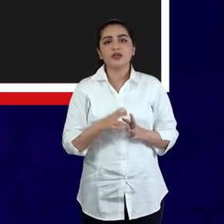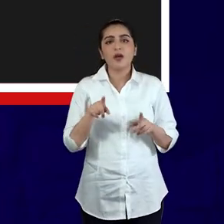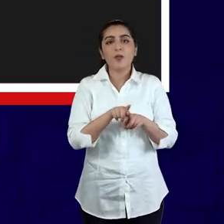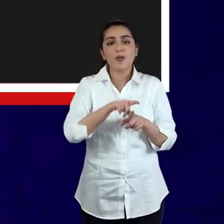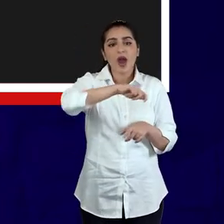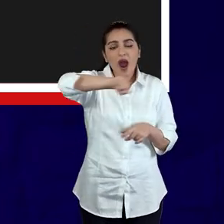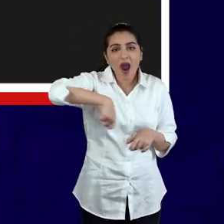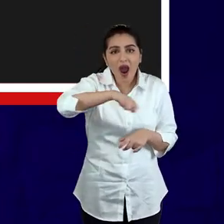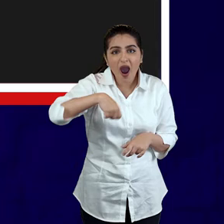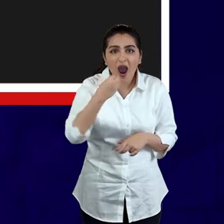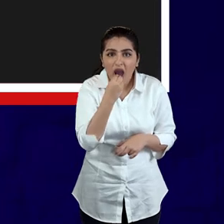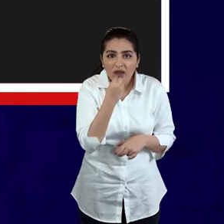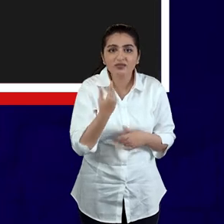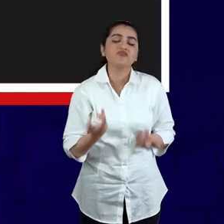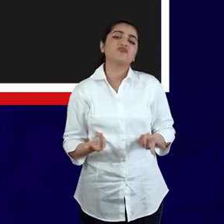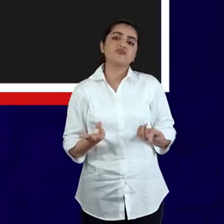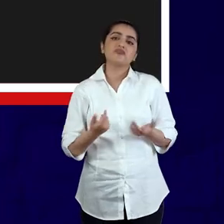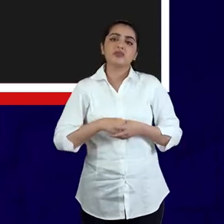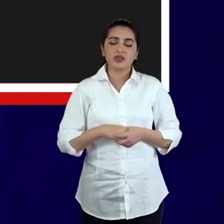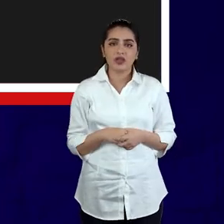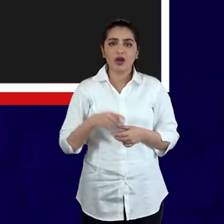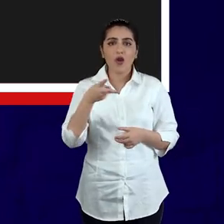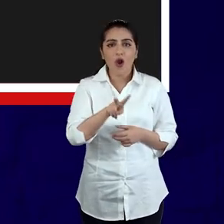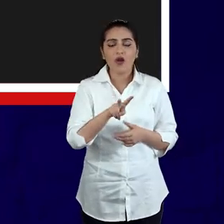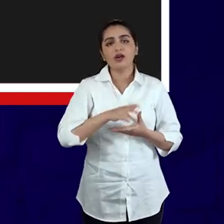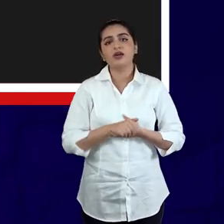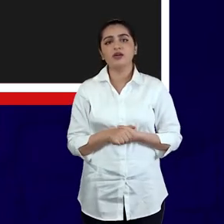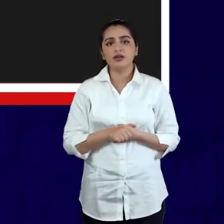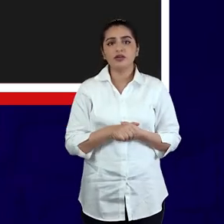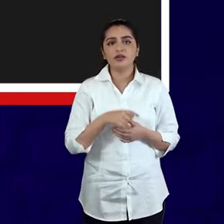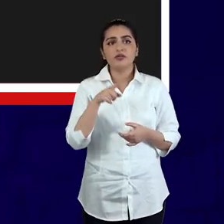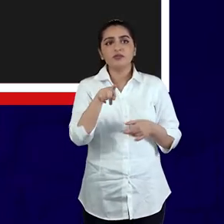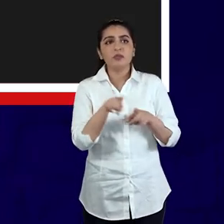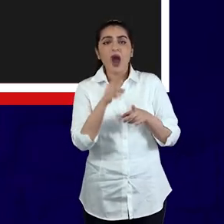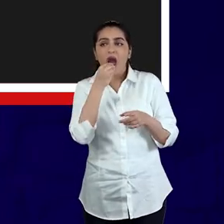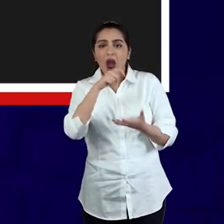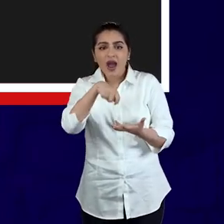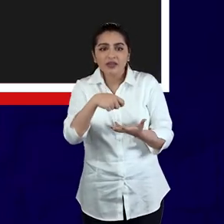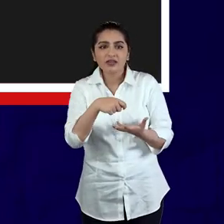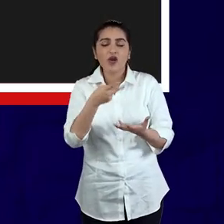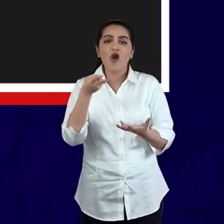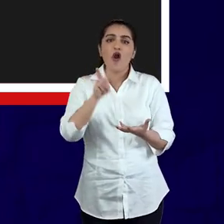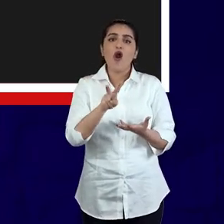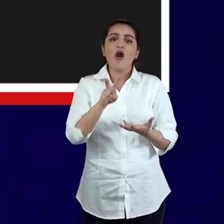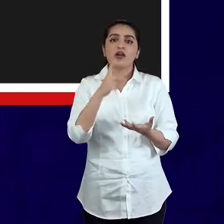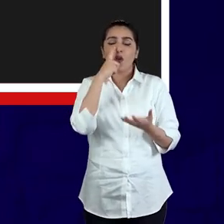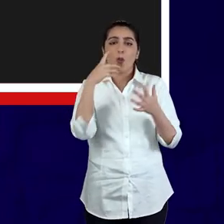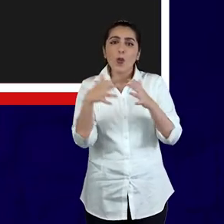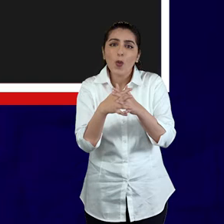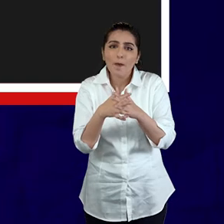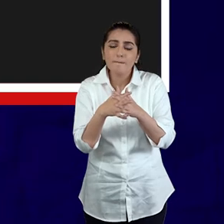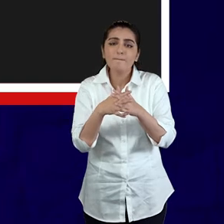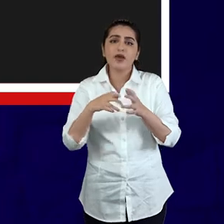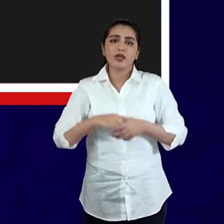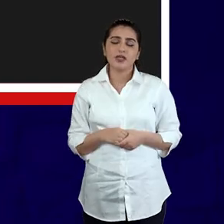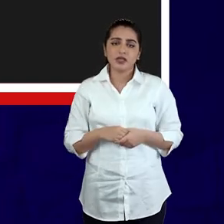cooking and food became a vital part in why, you know, you knew that women could actually do this. And I'm